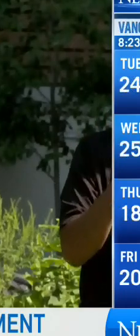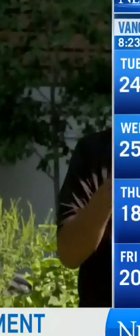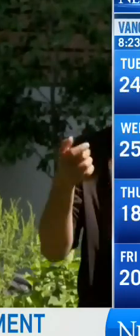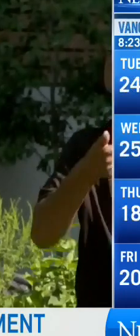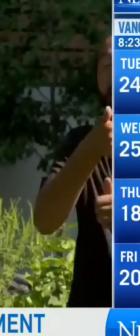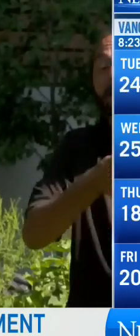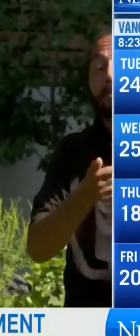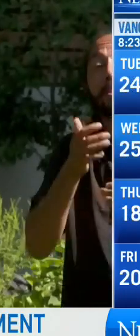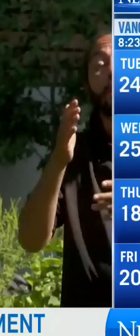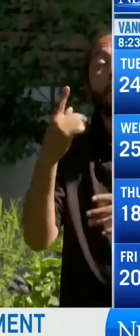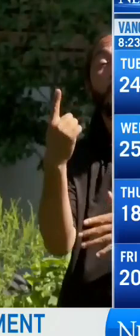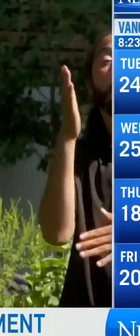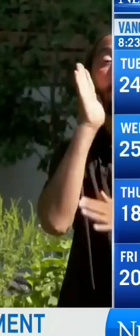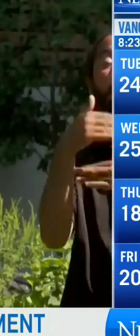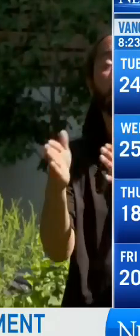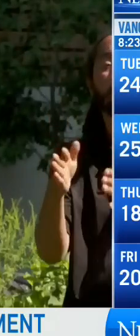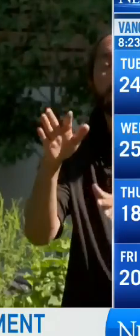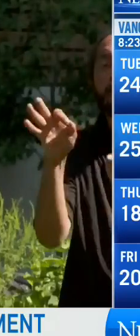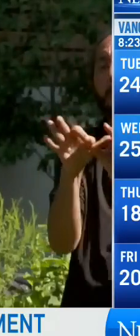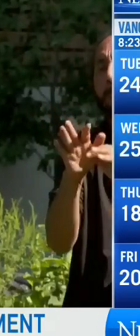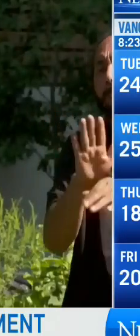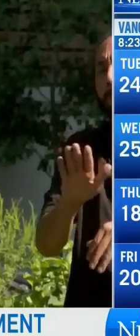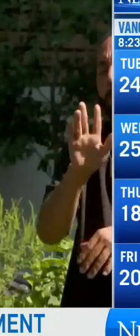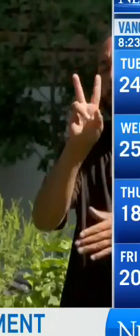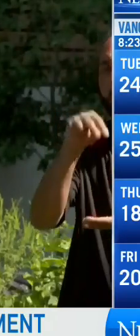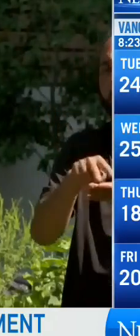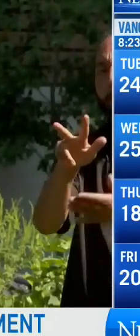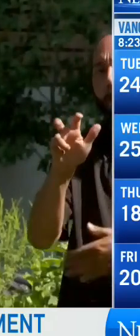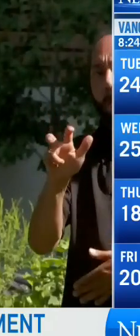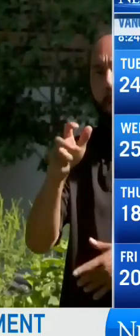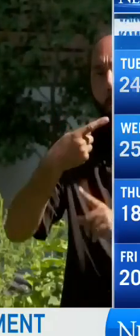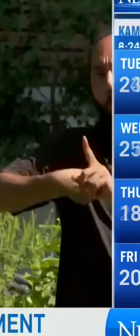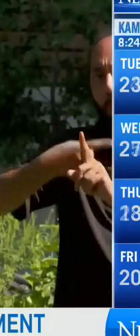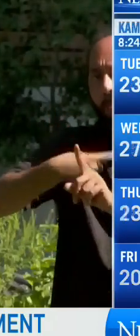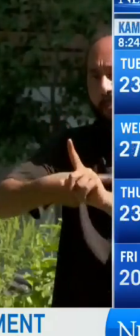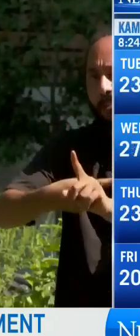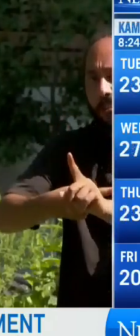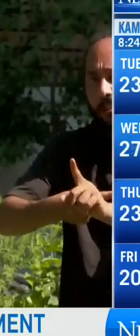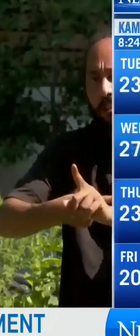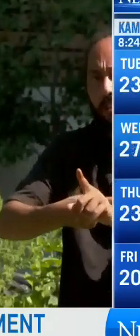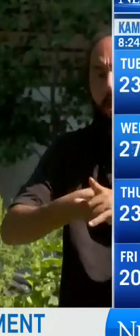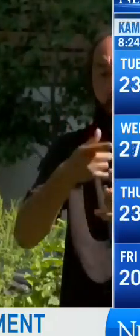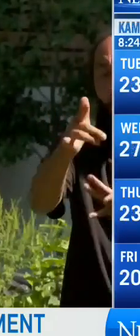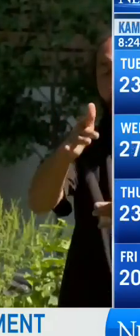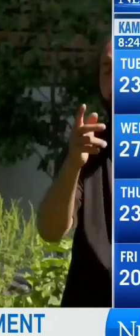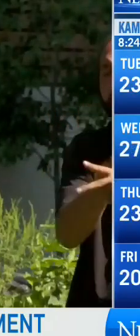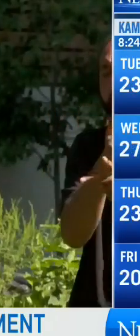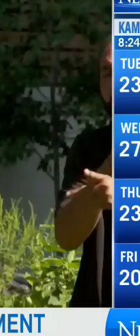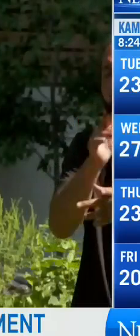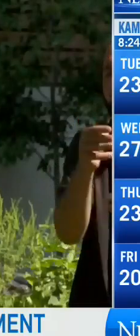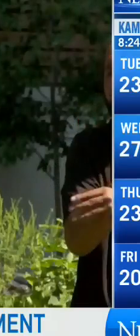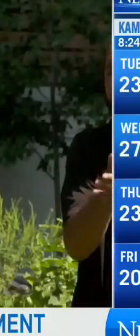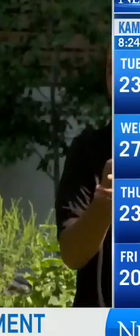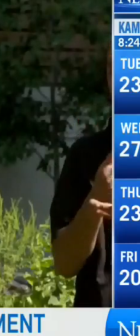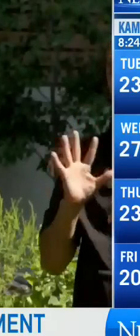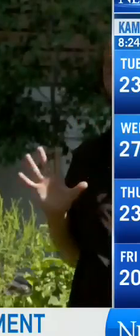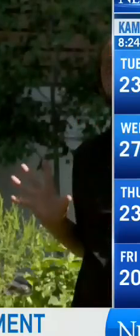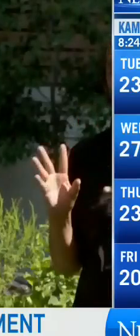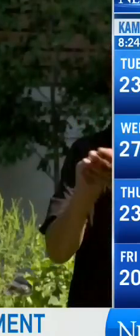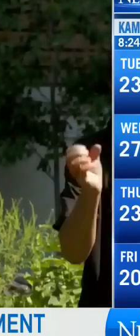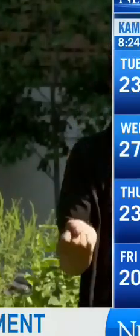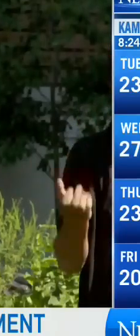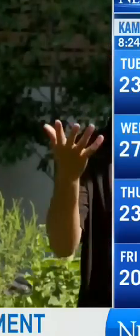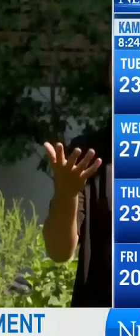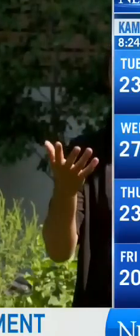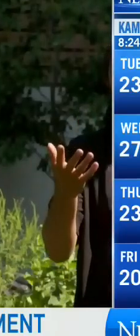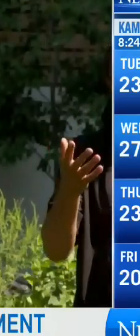you do the math and tell me how people are going to manage to make ends meet. Everyone is worried about housing. If you have a